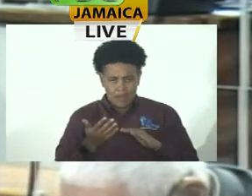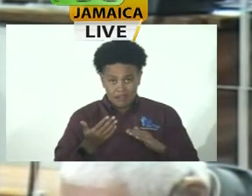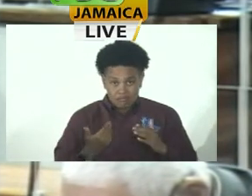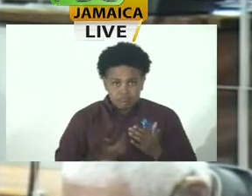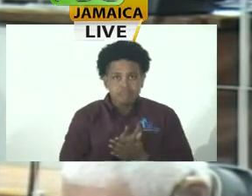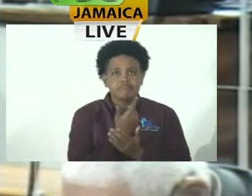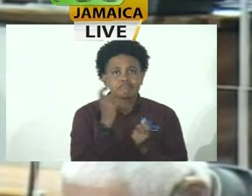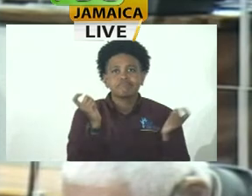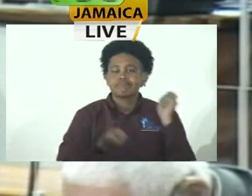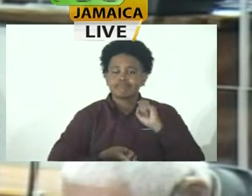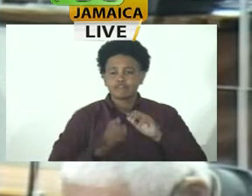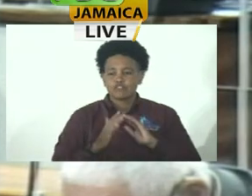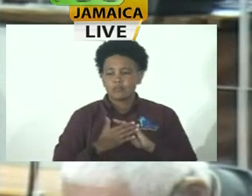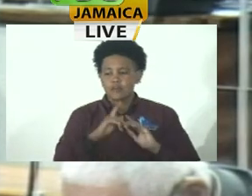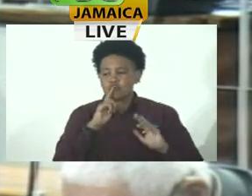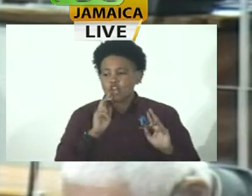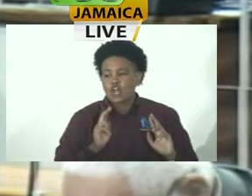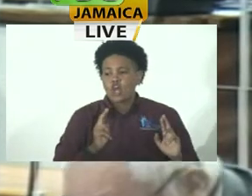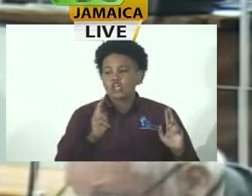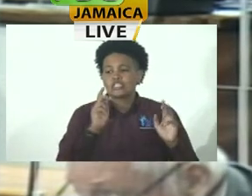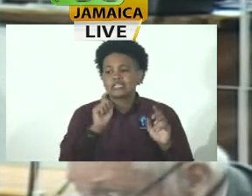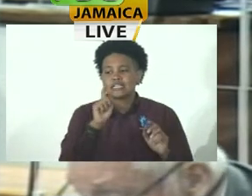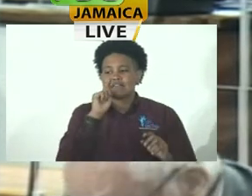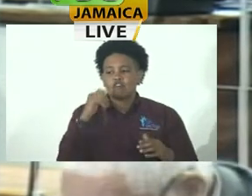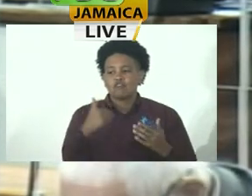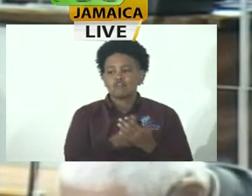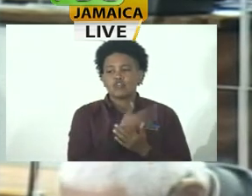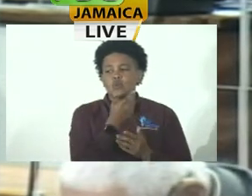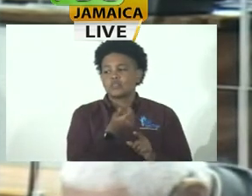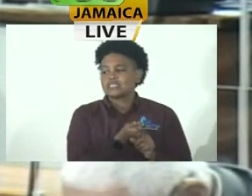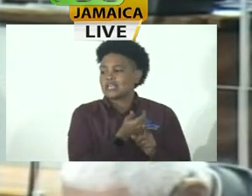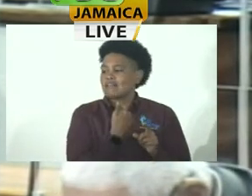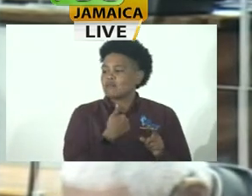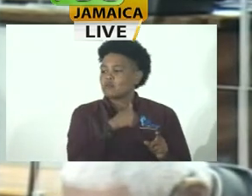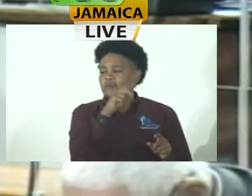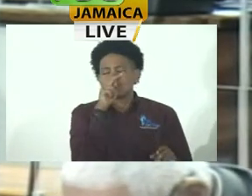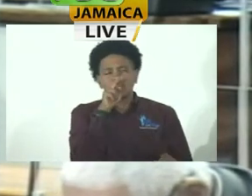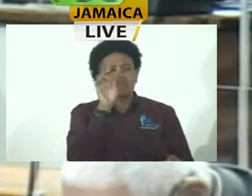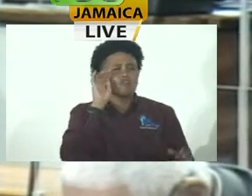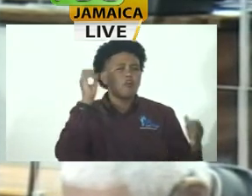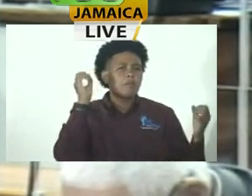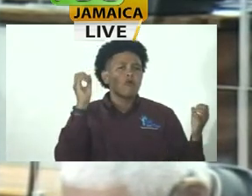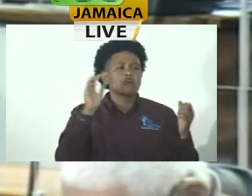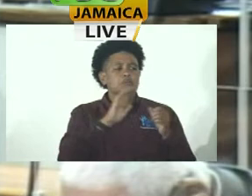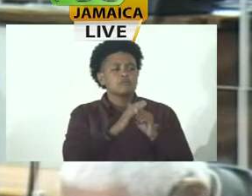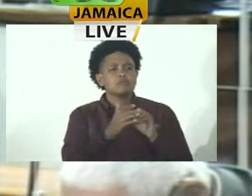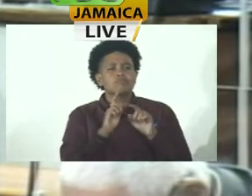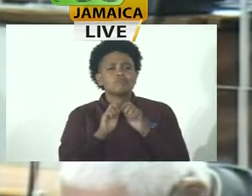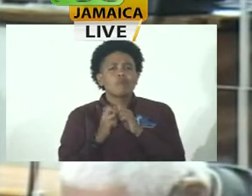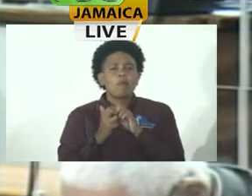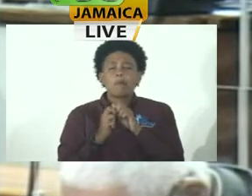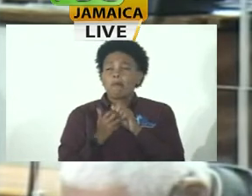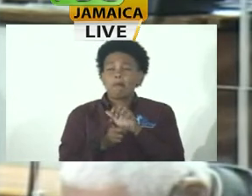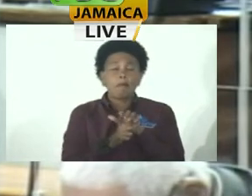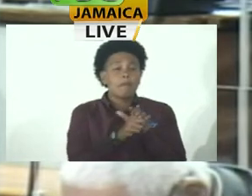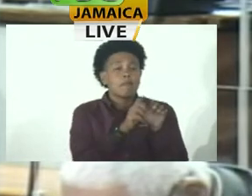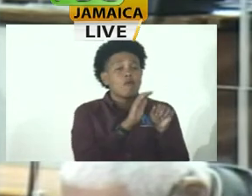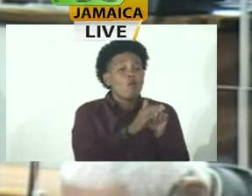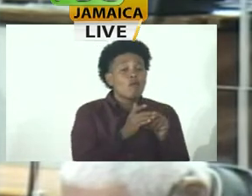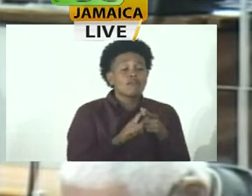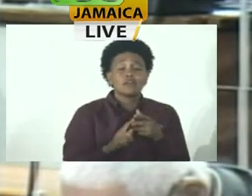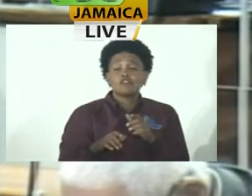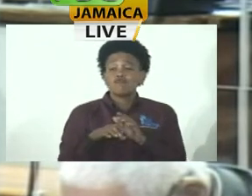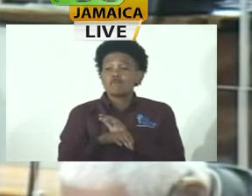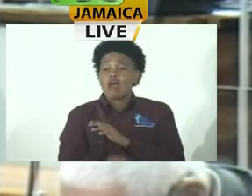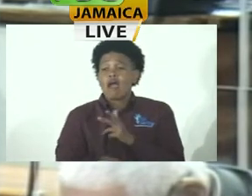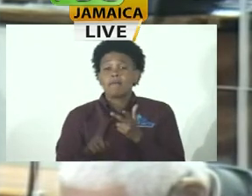been a more urgent need for renewal as we tackle the multiple pandemics of kobe 19 crime and